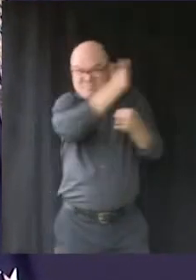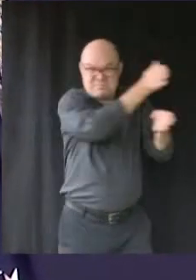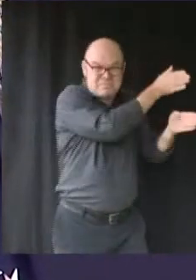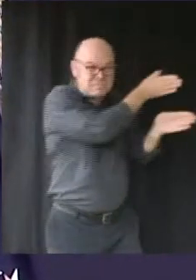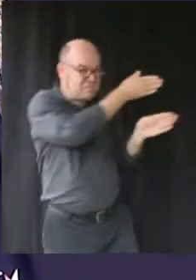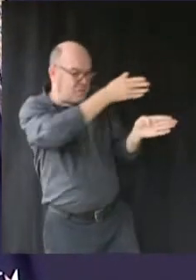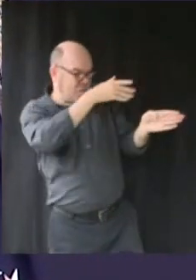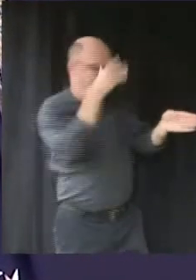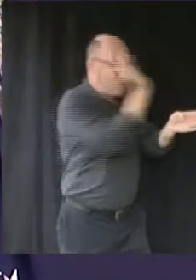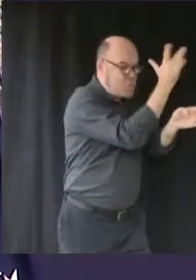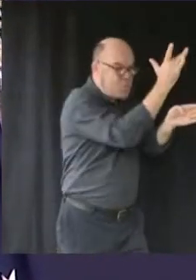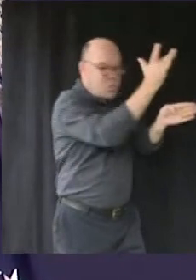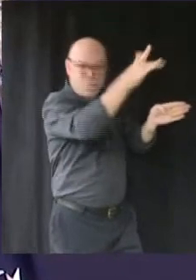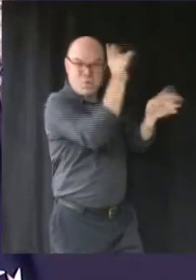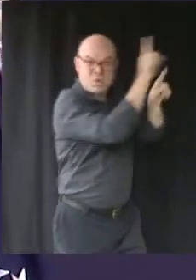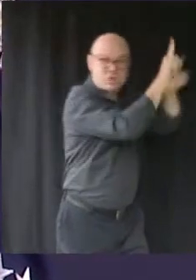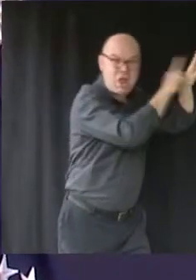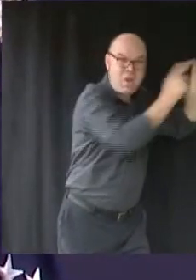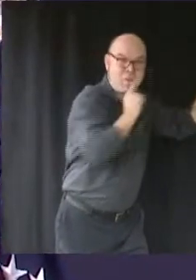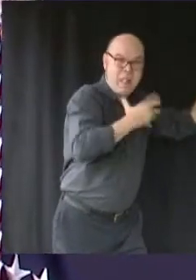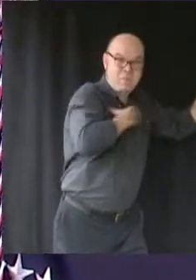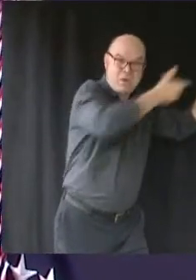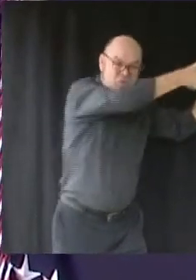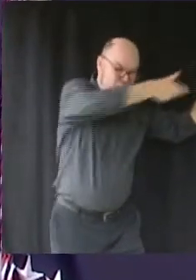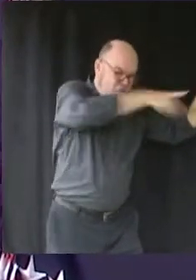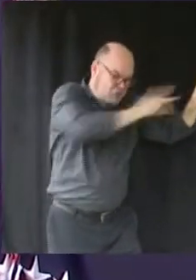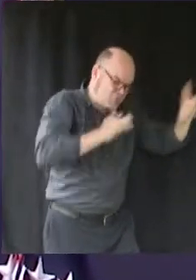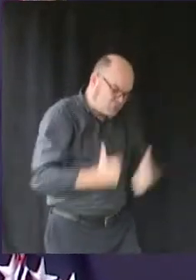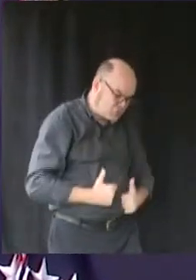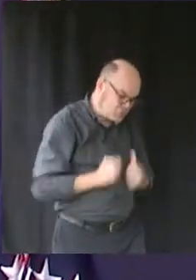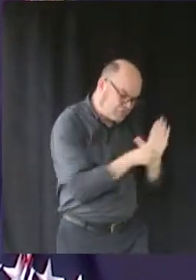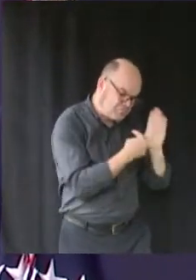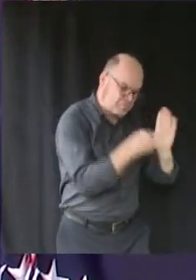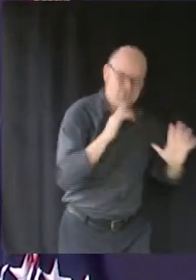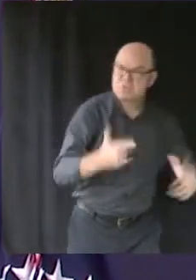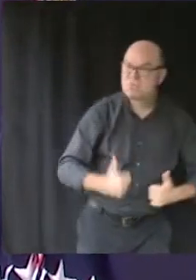star-spangled banner yet